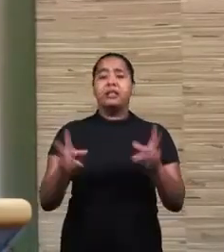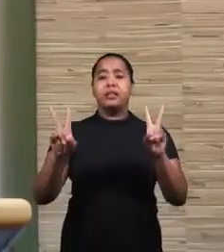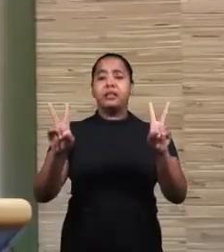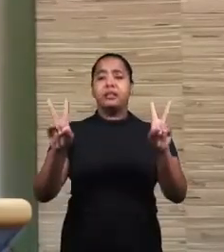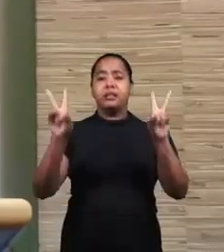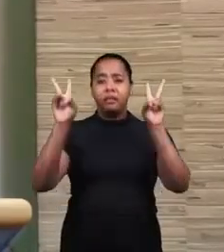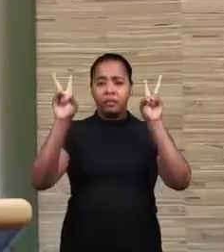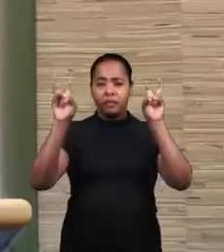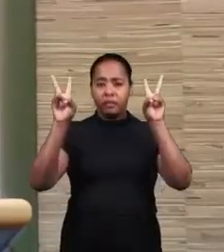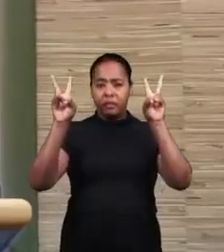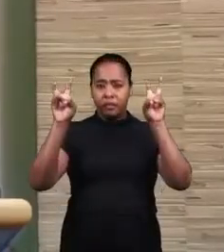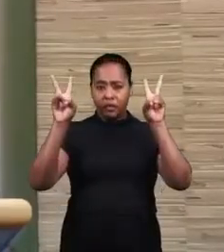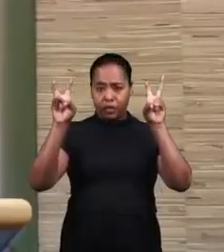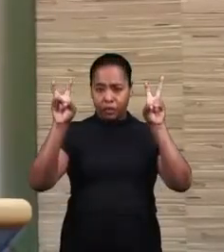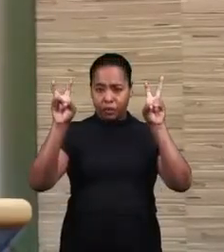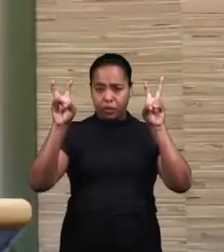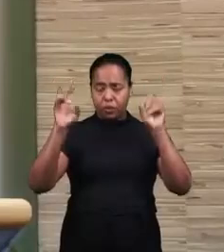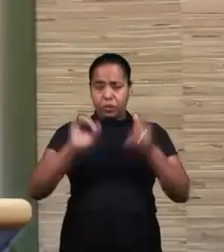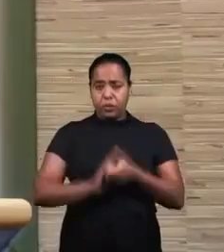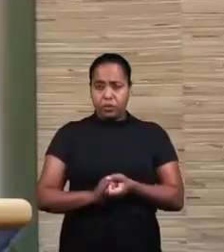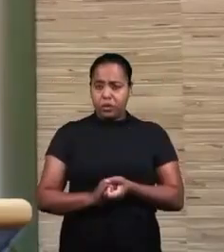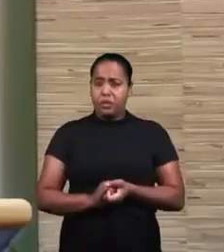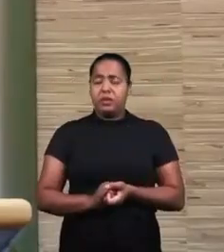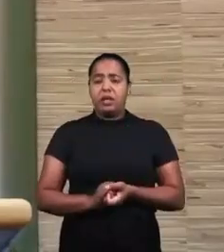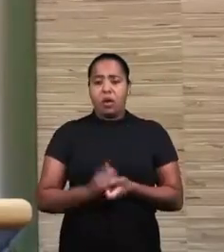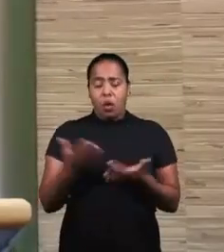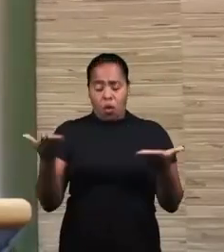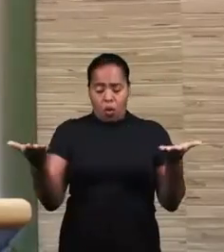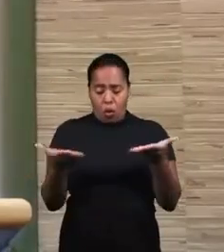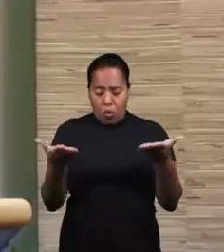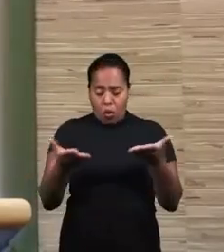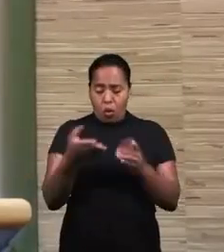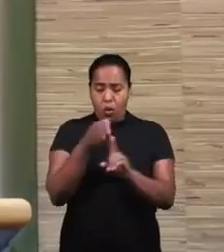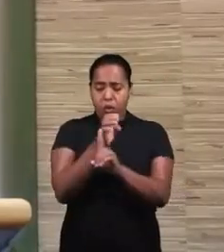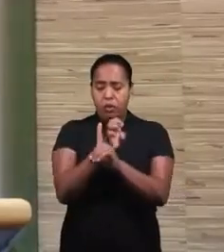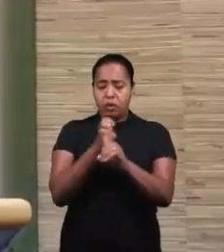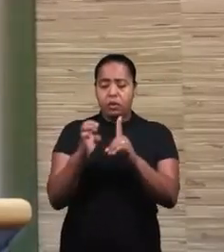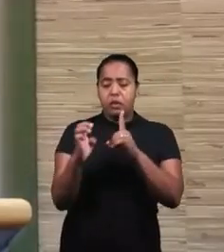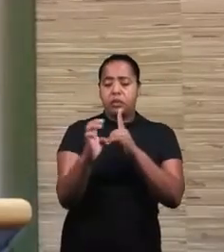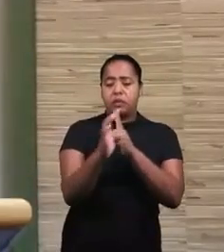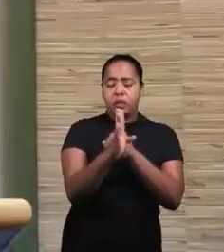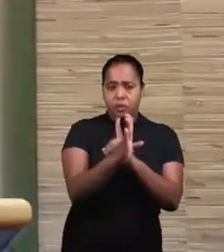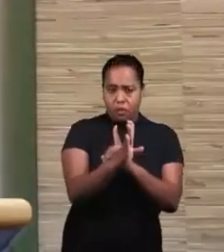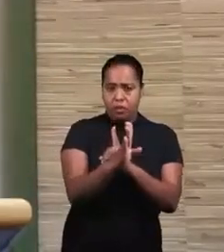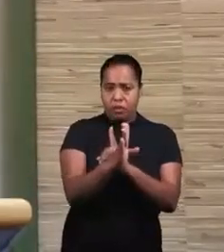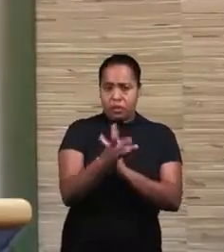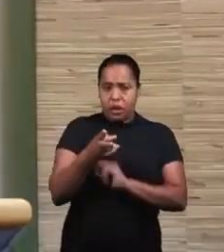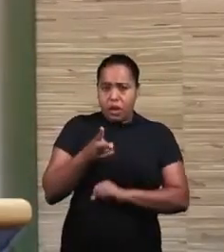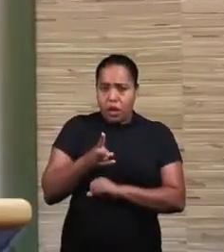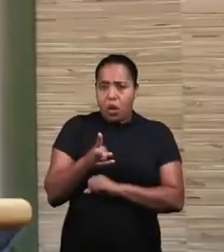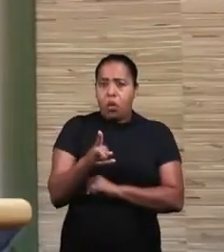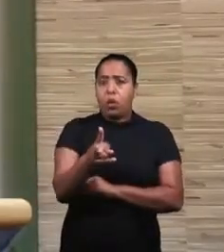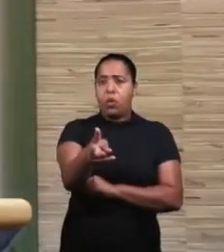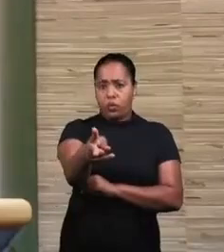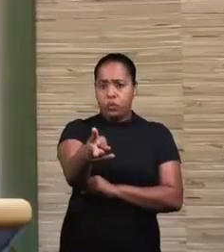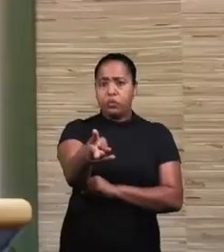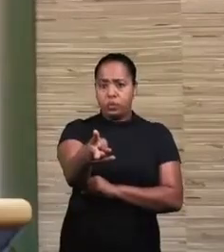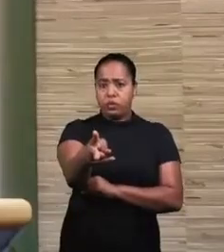topic that will be covered today by the Sunday Bible School, still